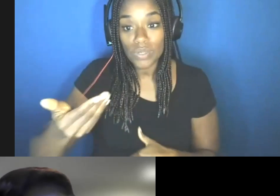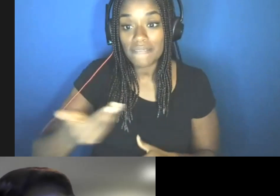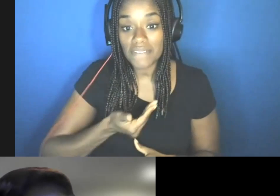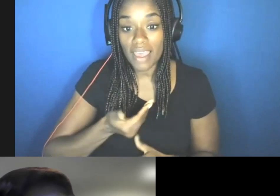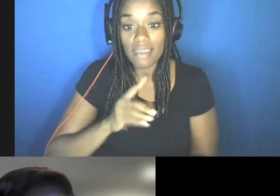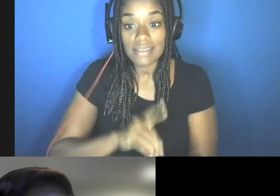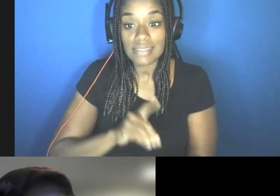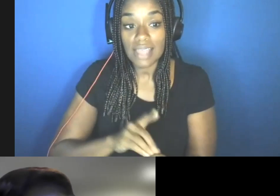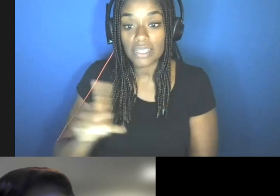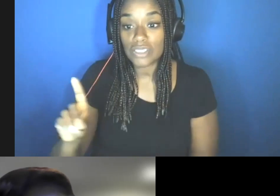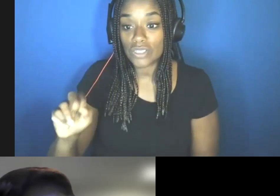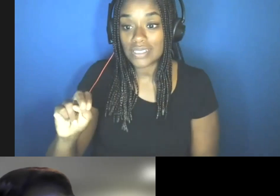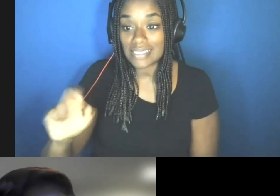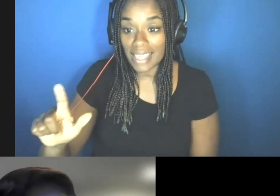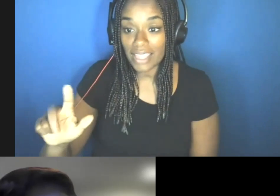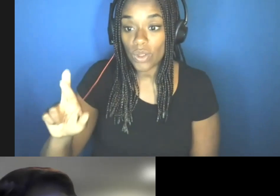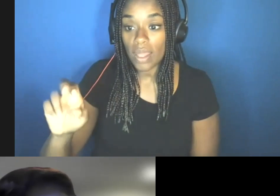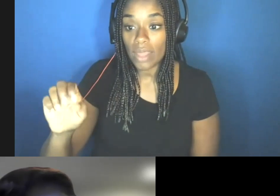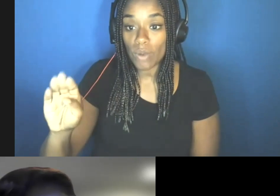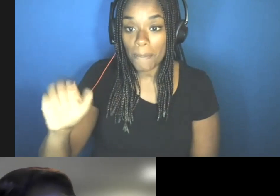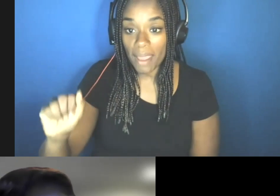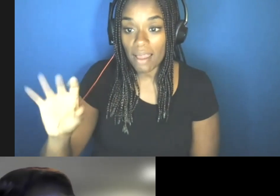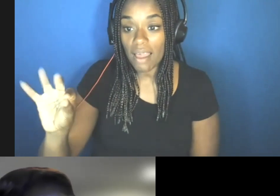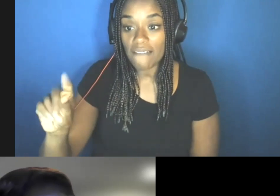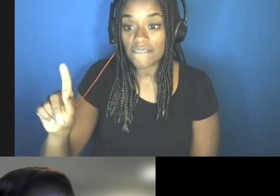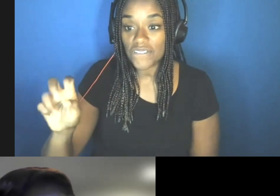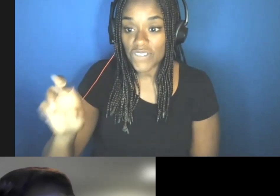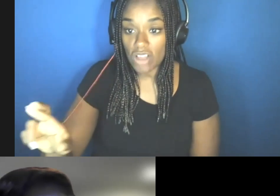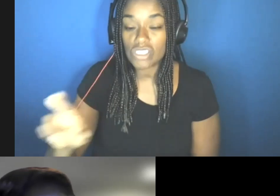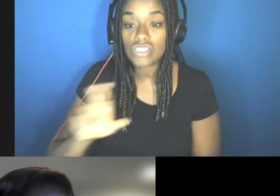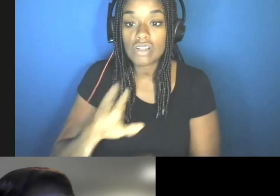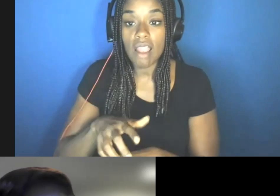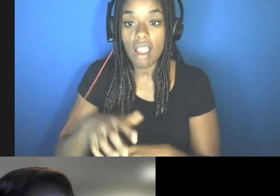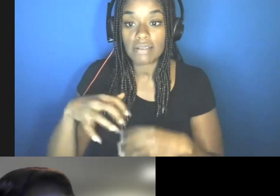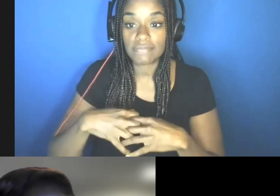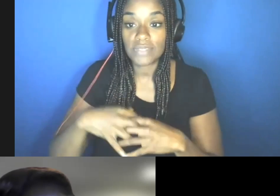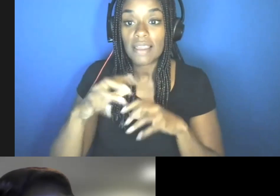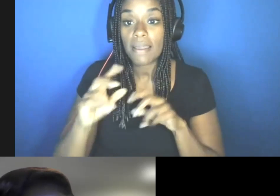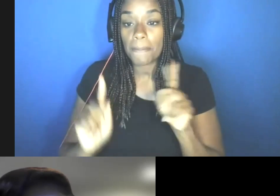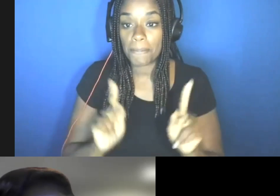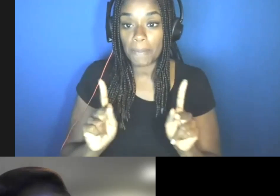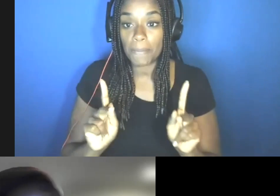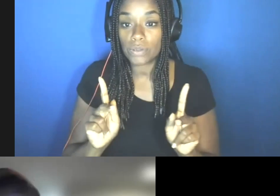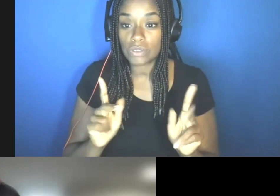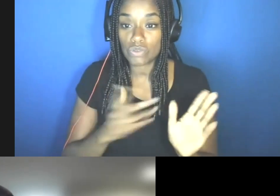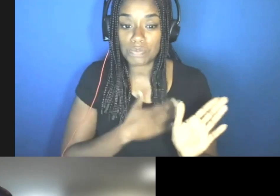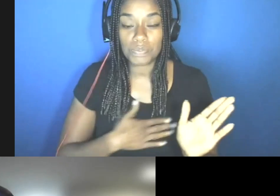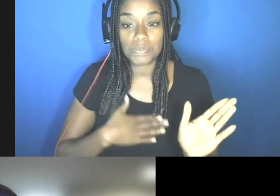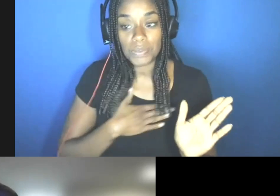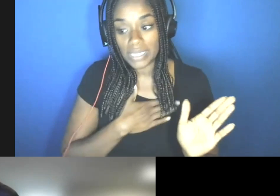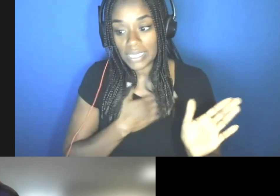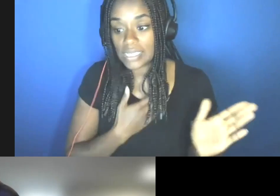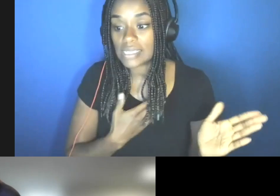Dr. Daniel and Dr. Rebecca Foster, our Native American Indigenous peoples, to take us out of here.